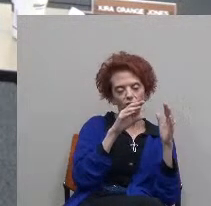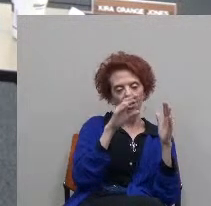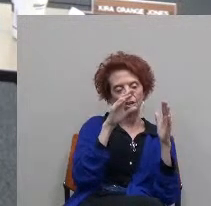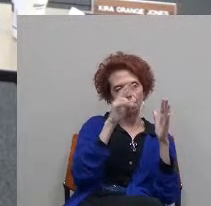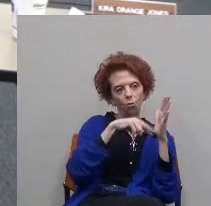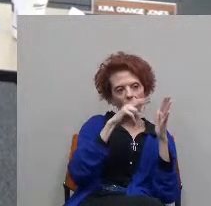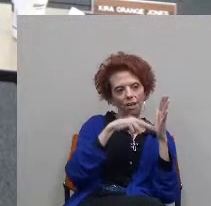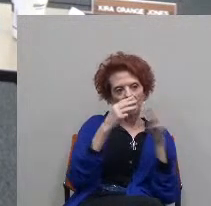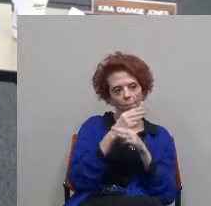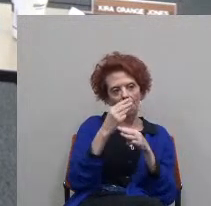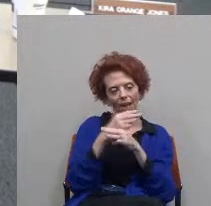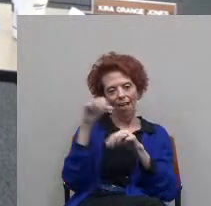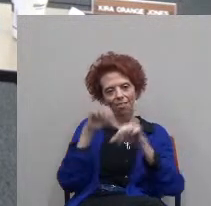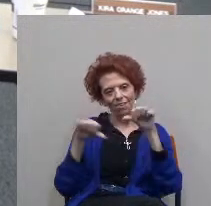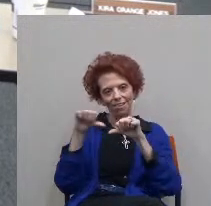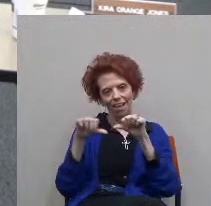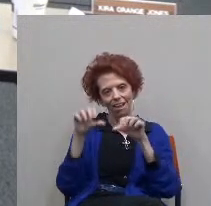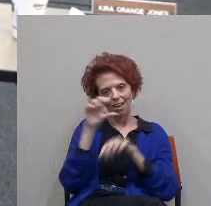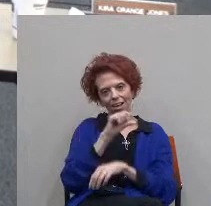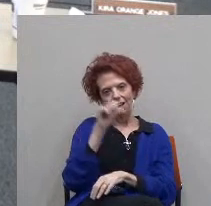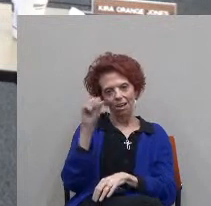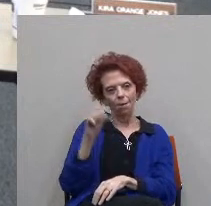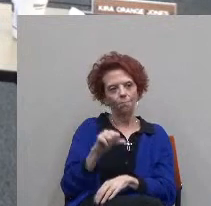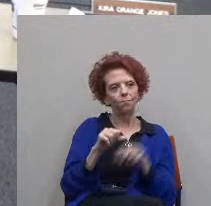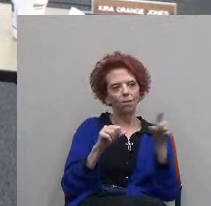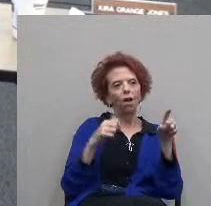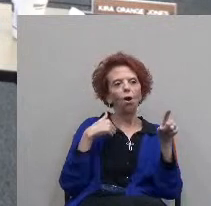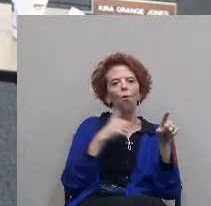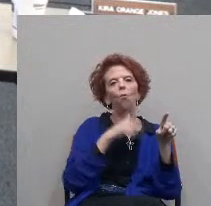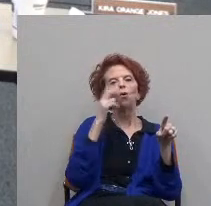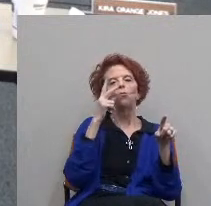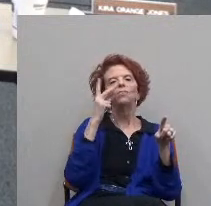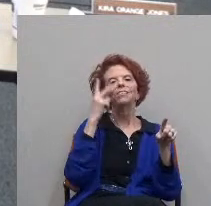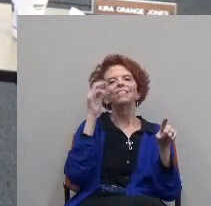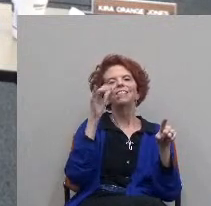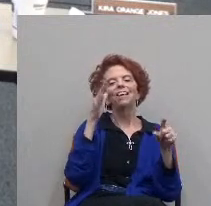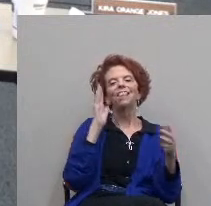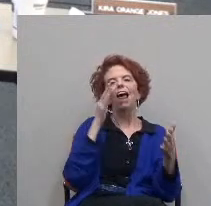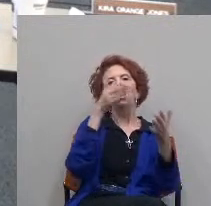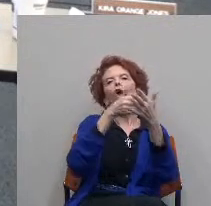studies. We'll see that lawsuit when.